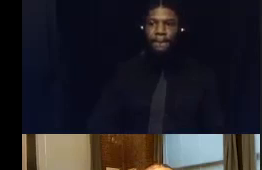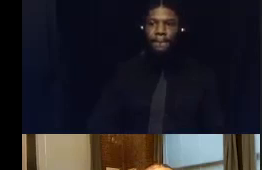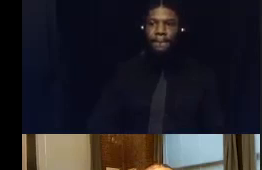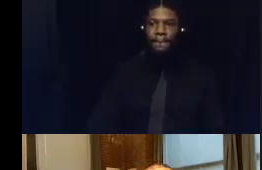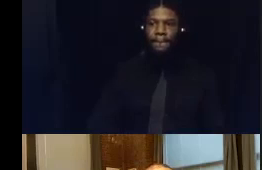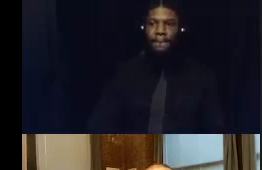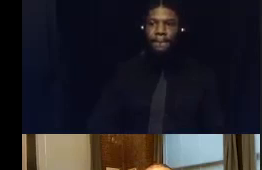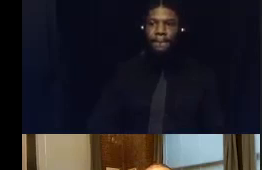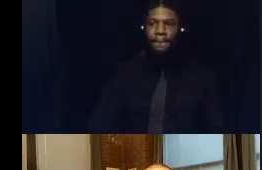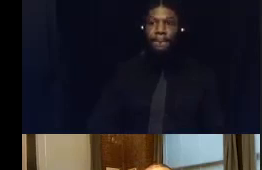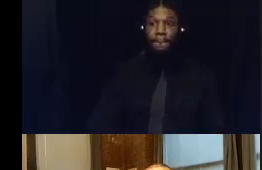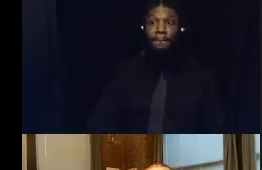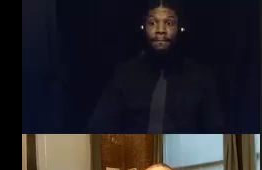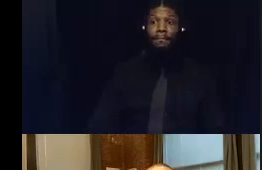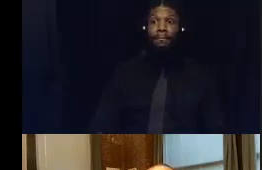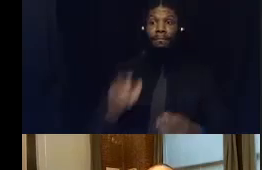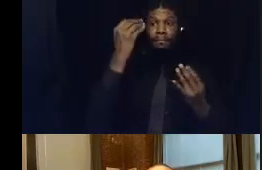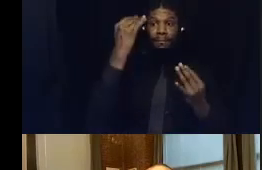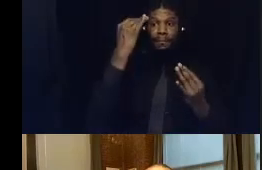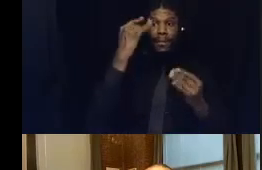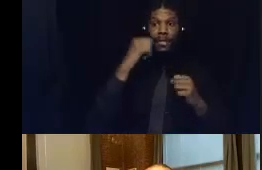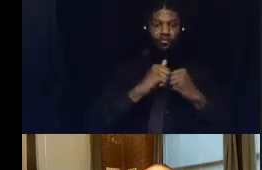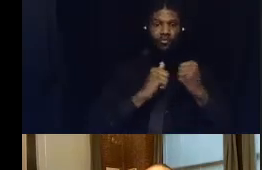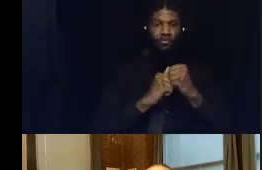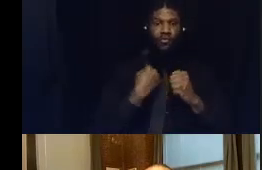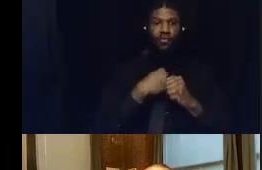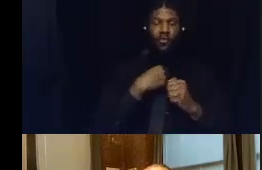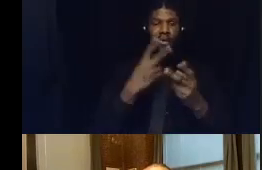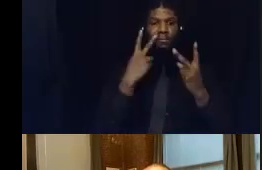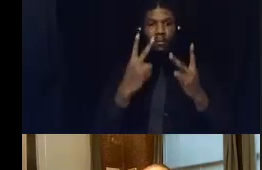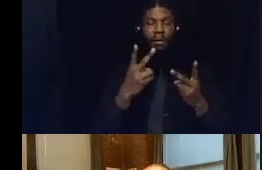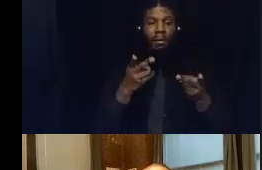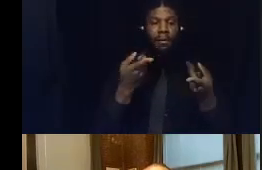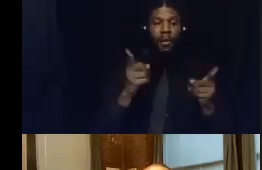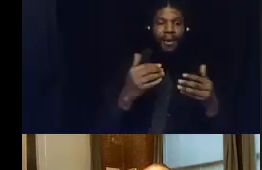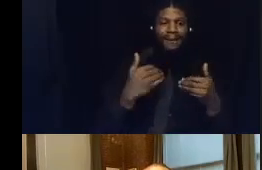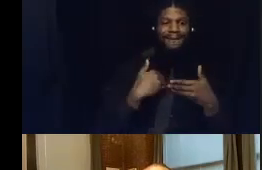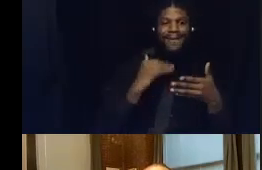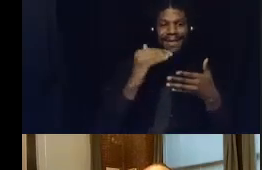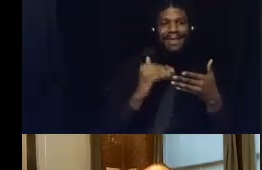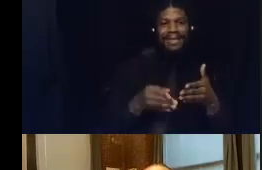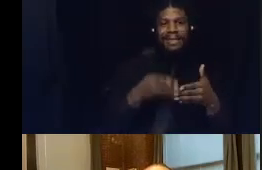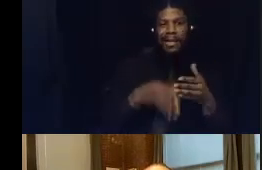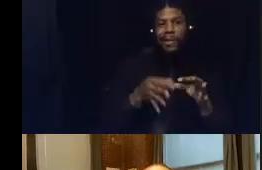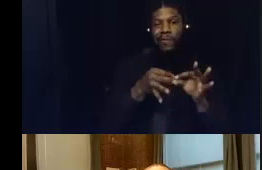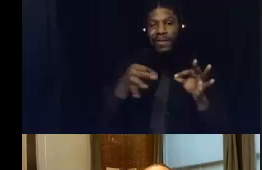Think about the structure that we saw, where there's a list at the end of the line.